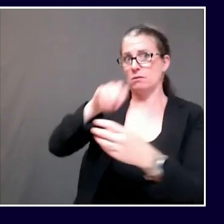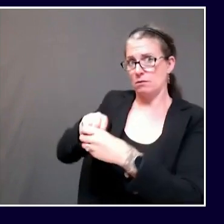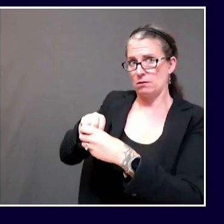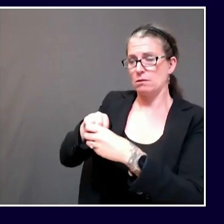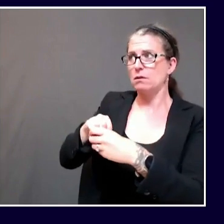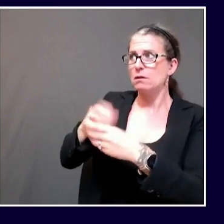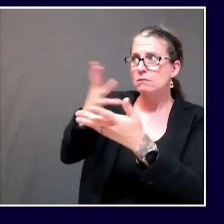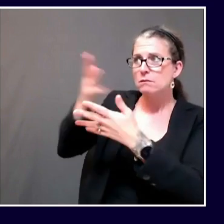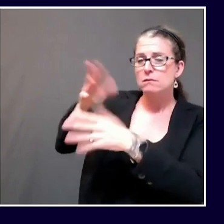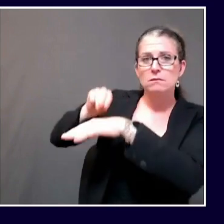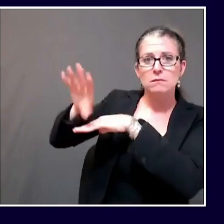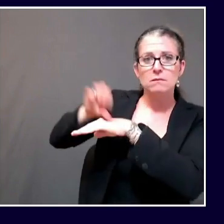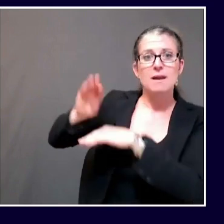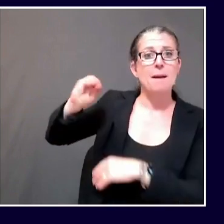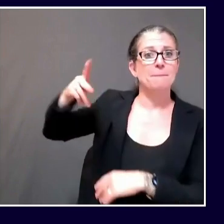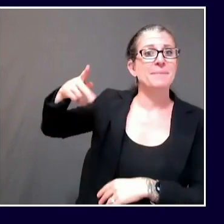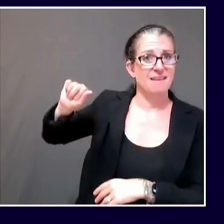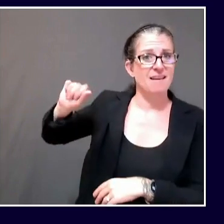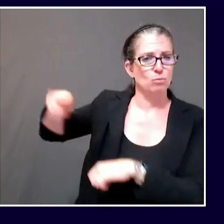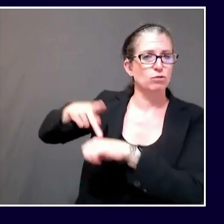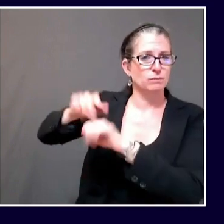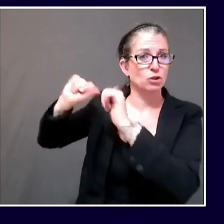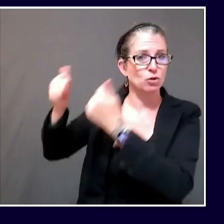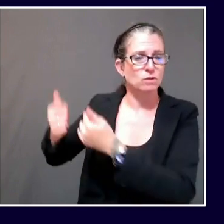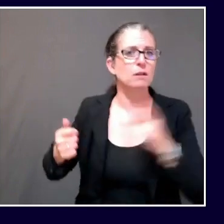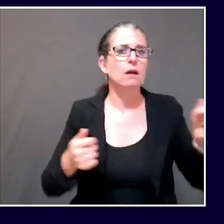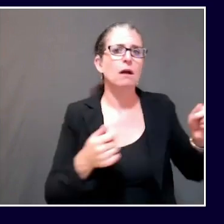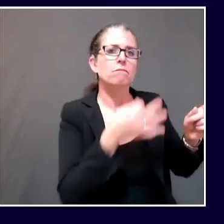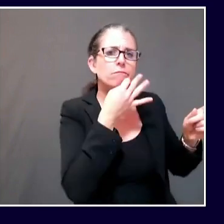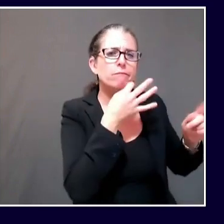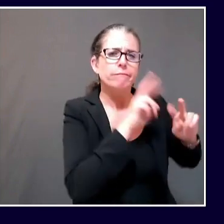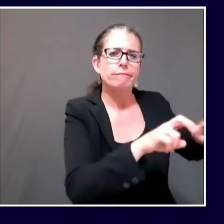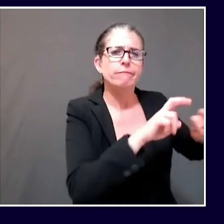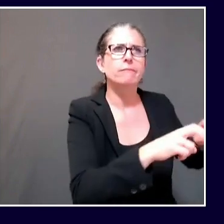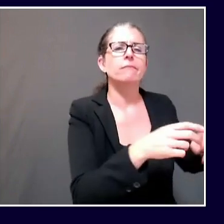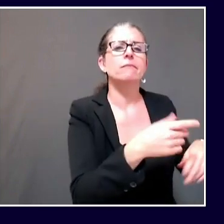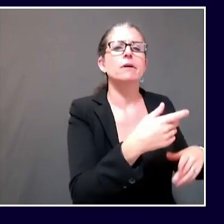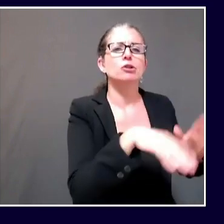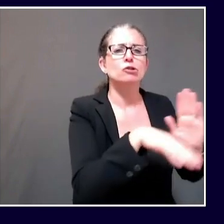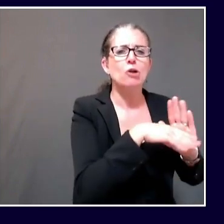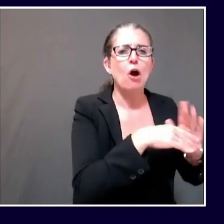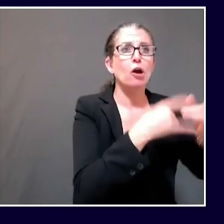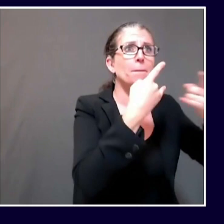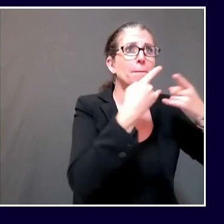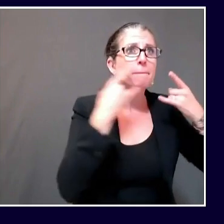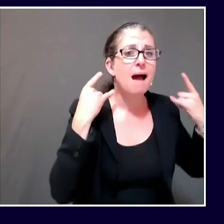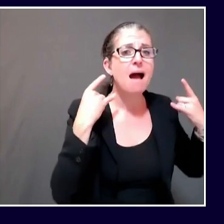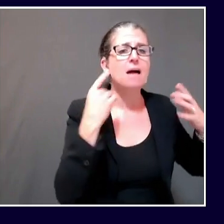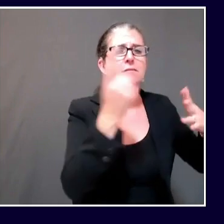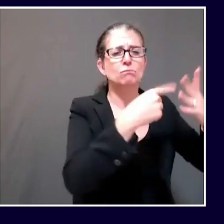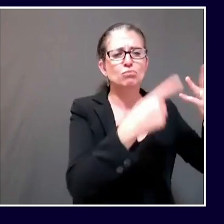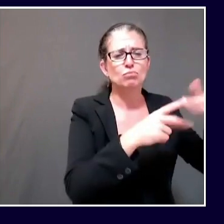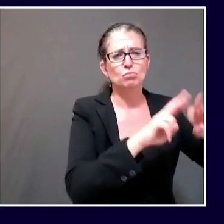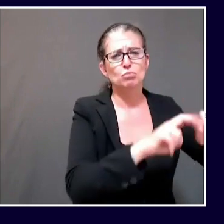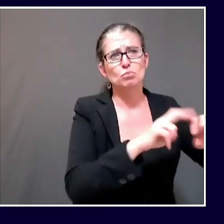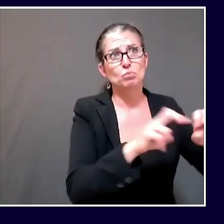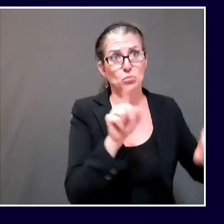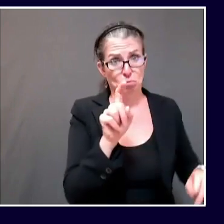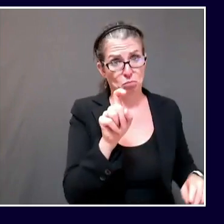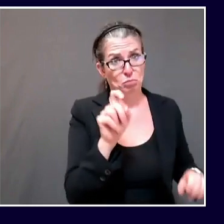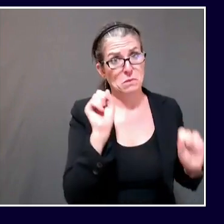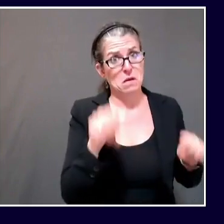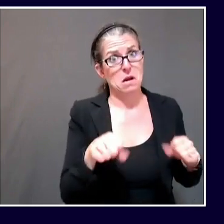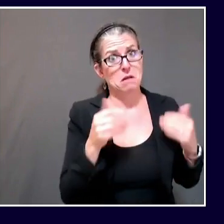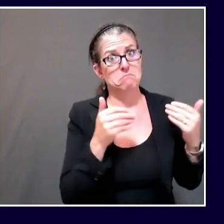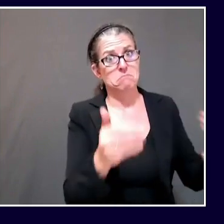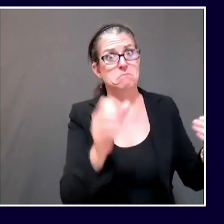group, assuming other public health measures are emphasized, such as limiting play to physically distanced team practices,